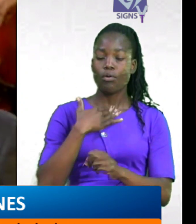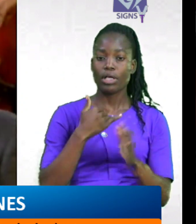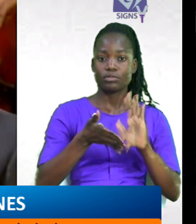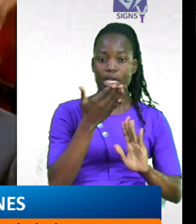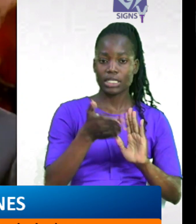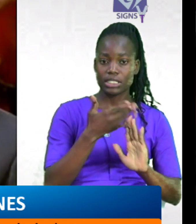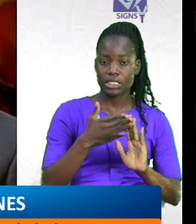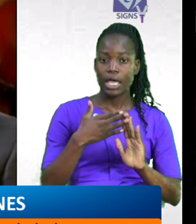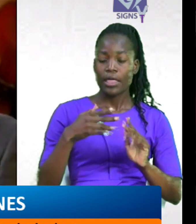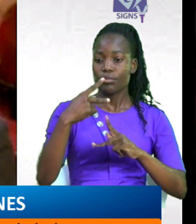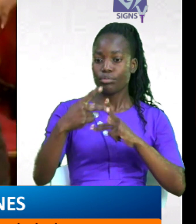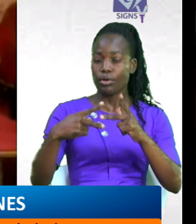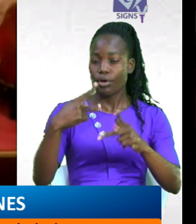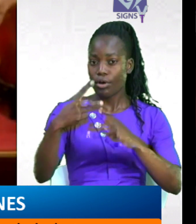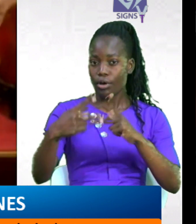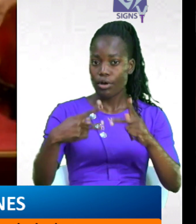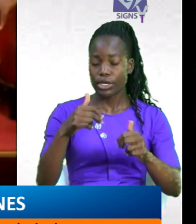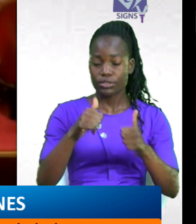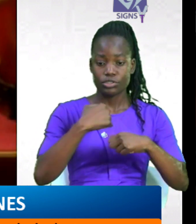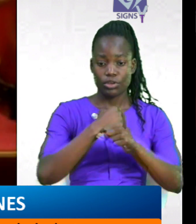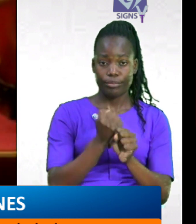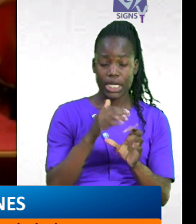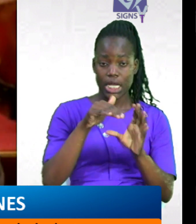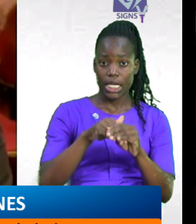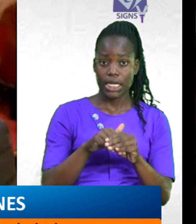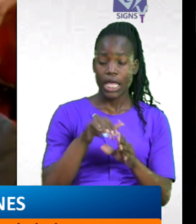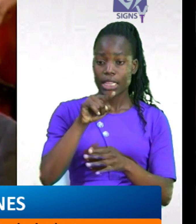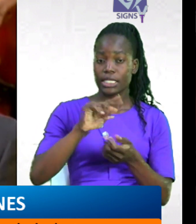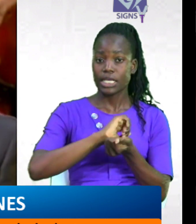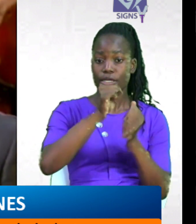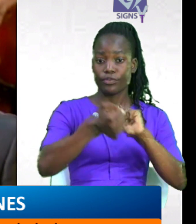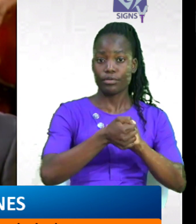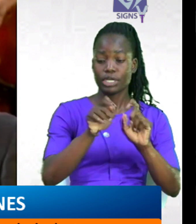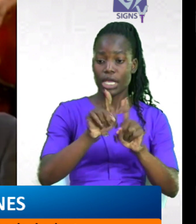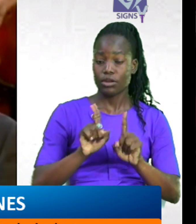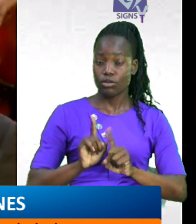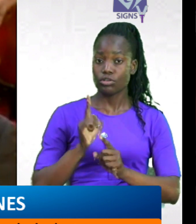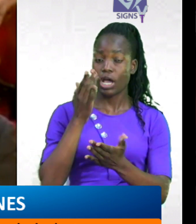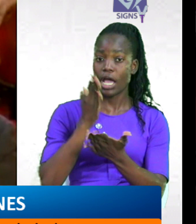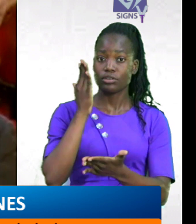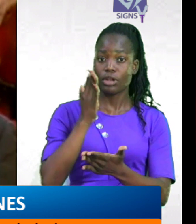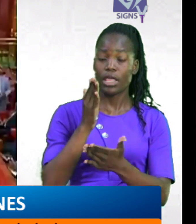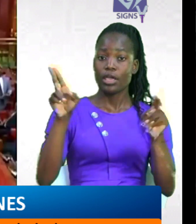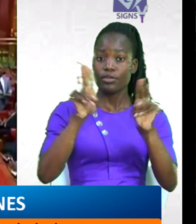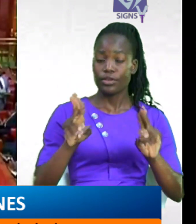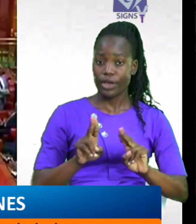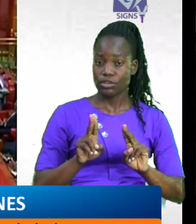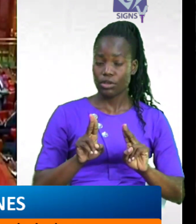The Social Health Insurance Bill of 2023 seeks to accelerate the progress that we have